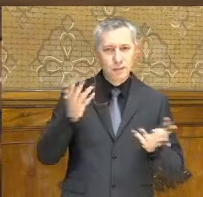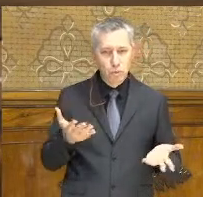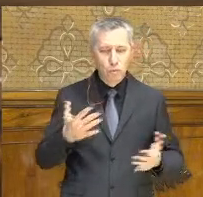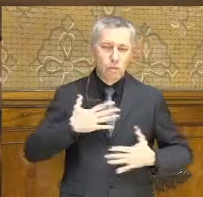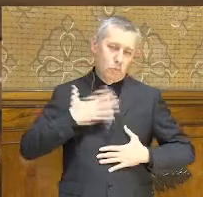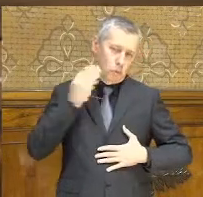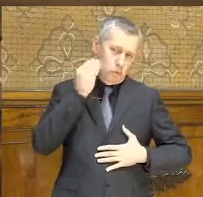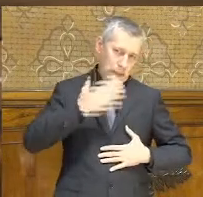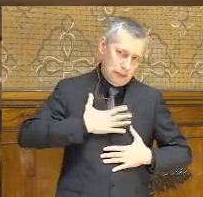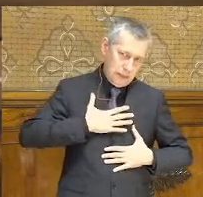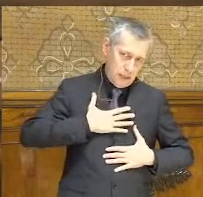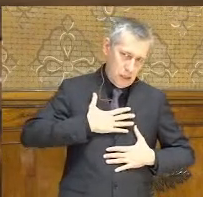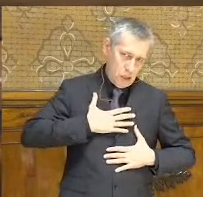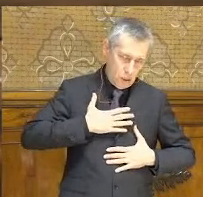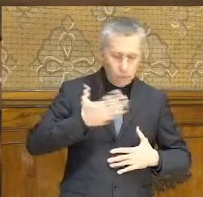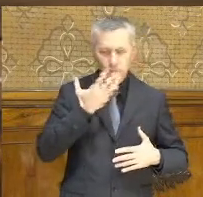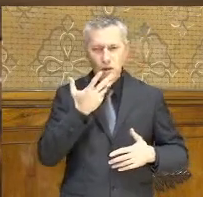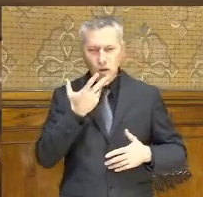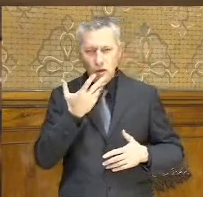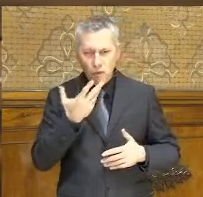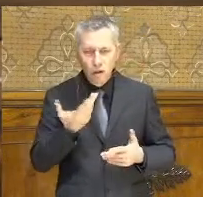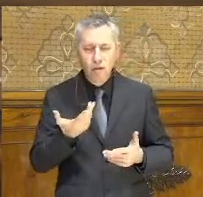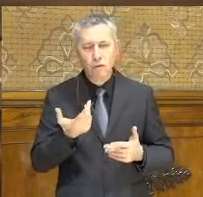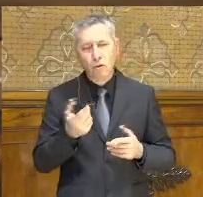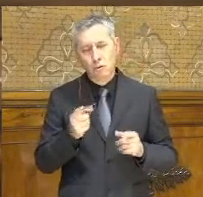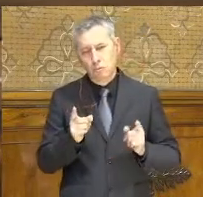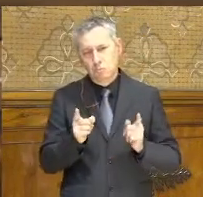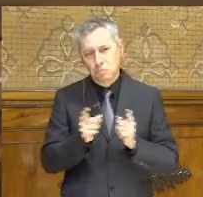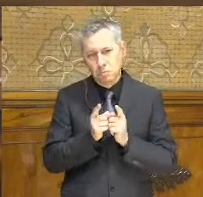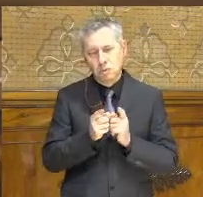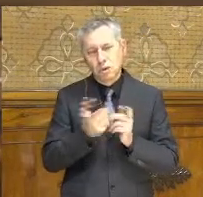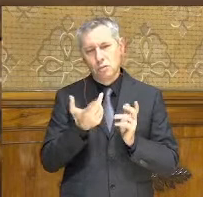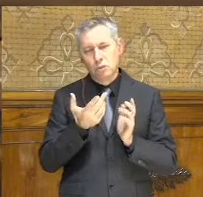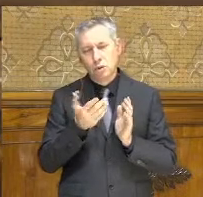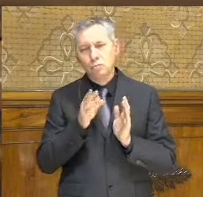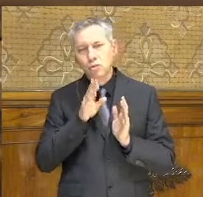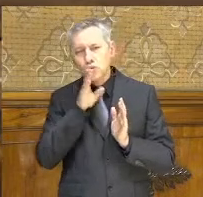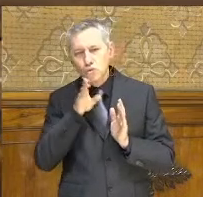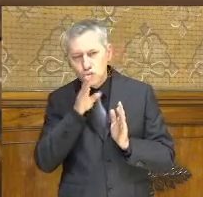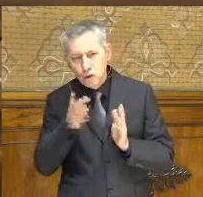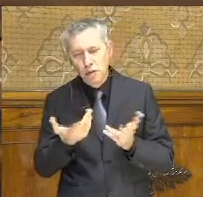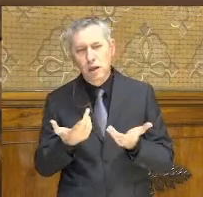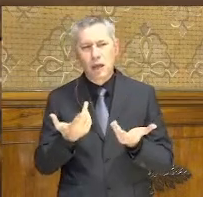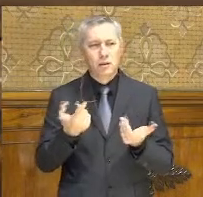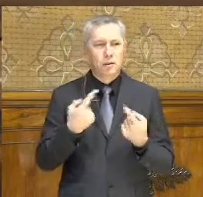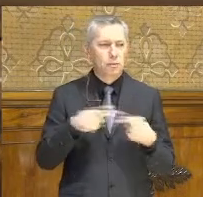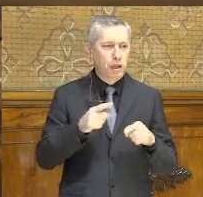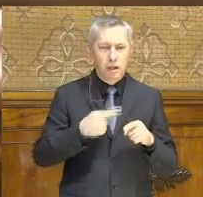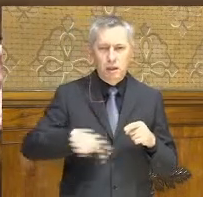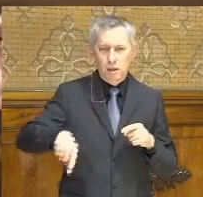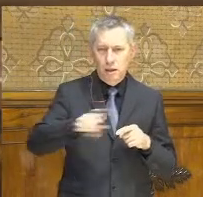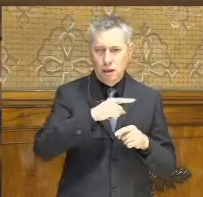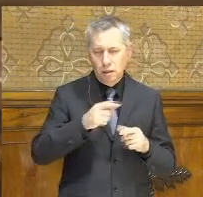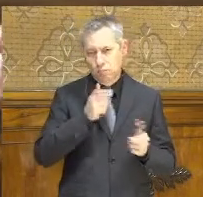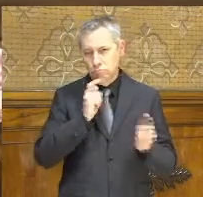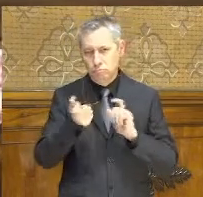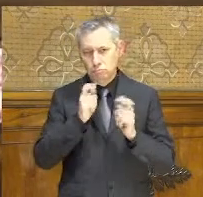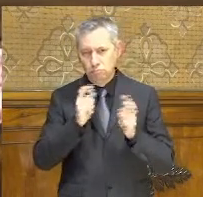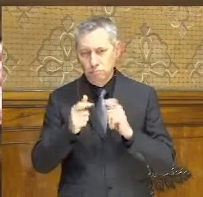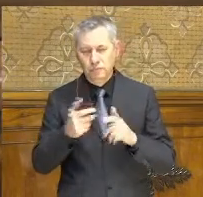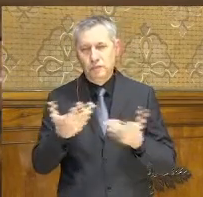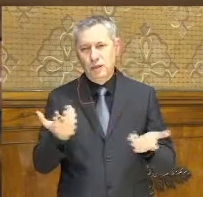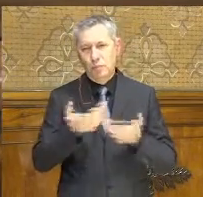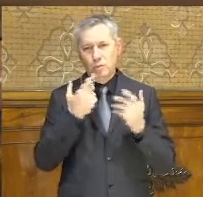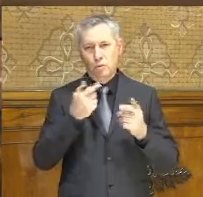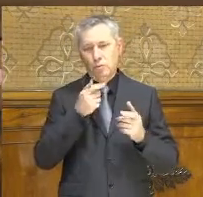some sensations and some suggestions. Of course, you talked about